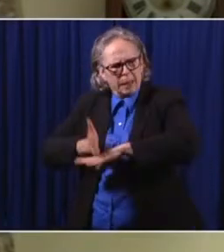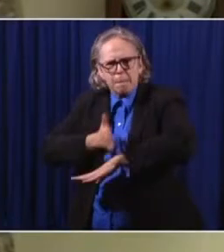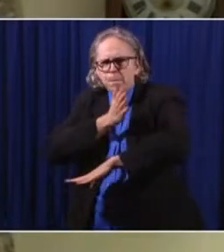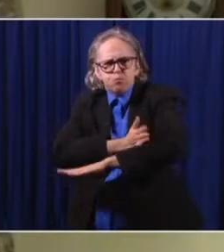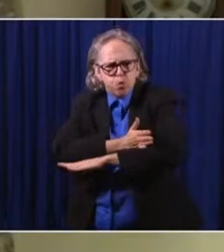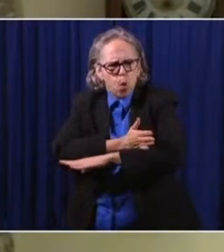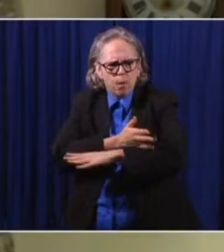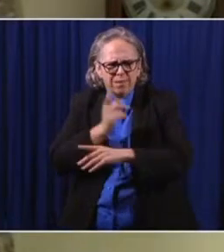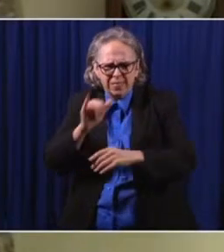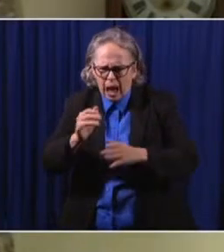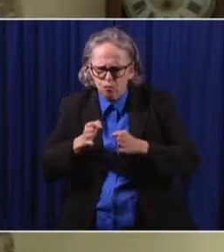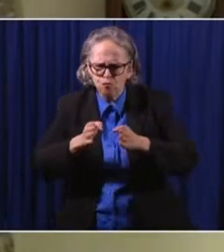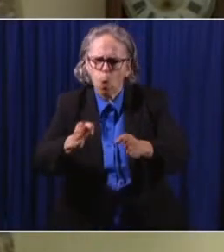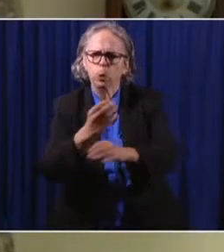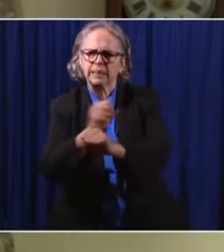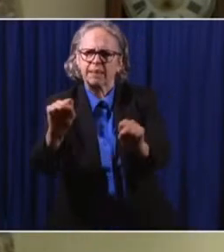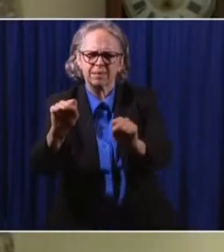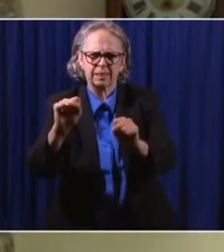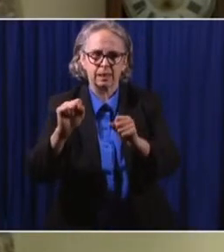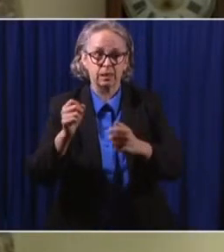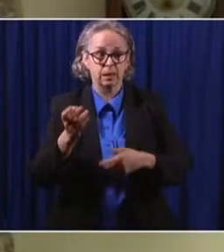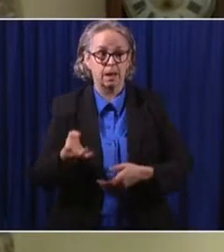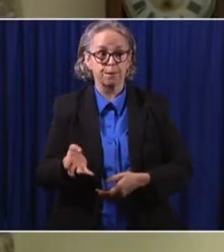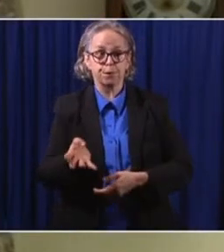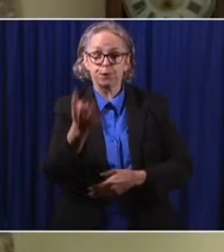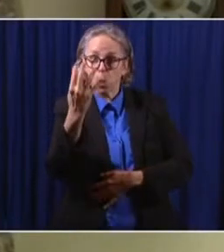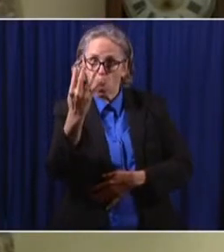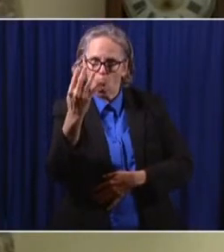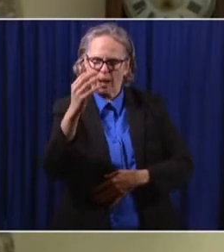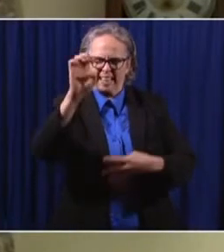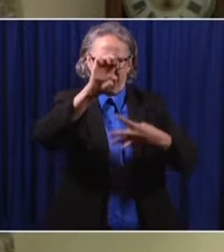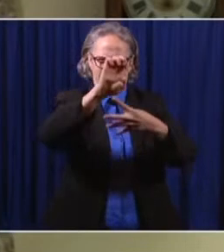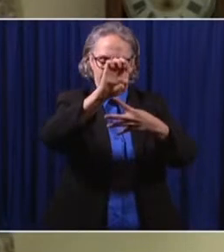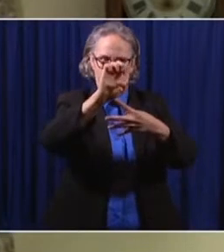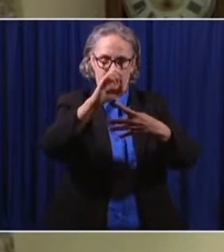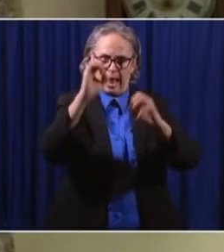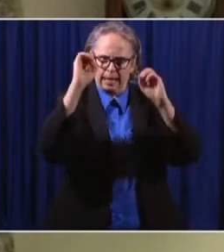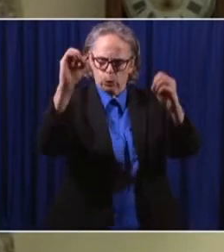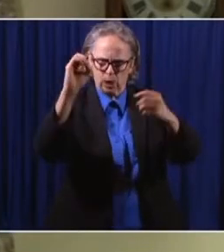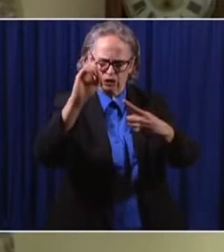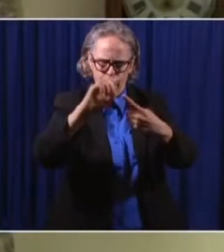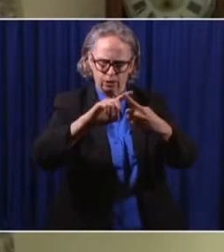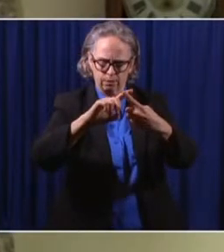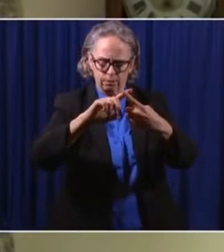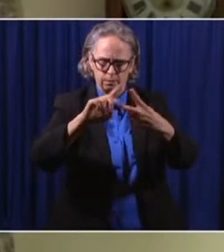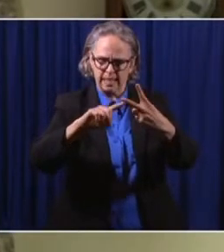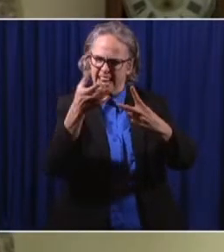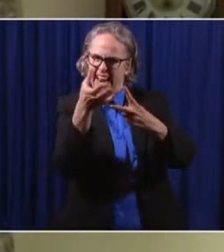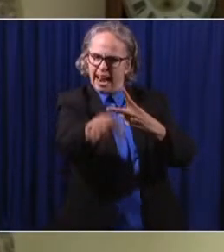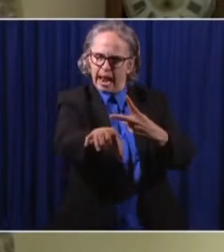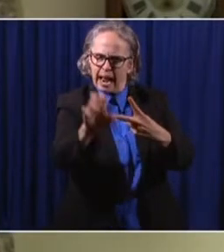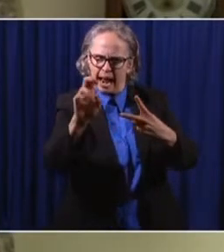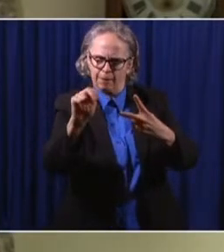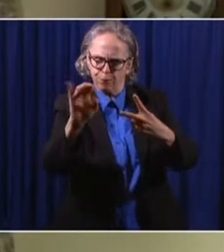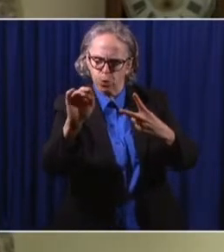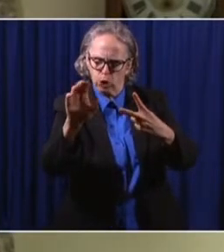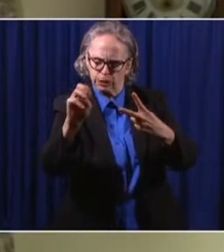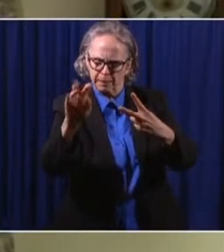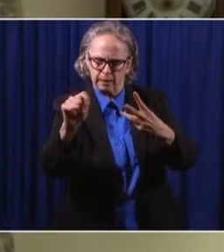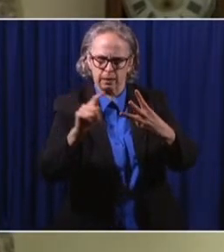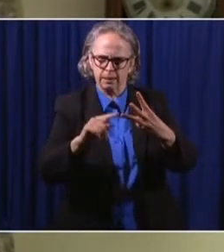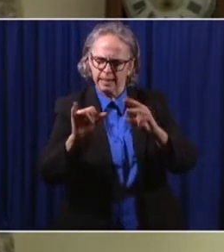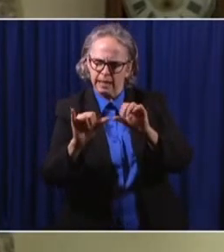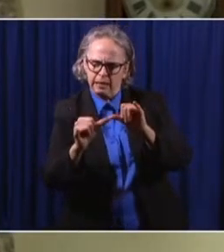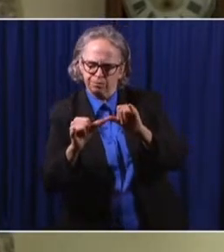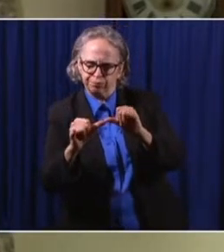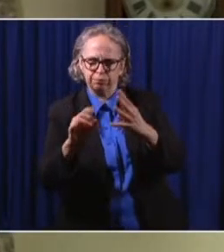safety: education, enforcement, engineering, and emergency responses. To talk more